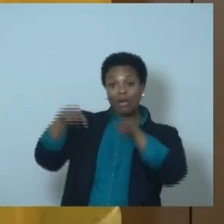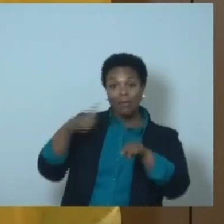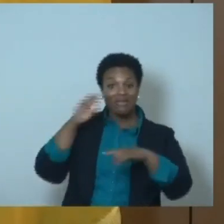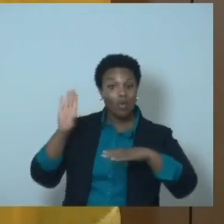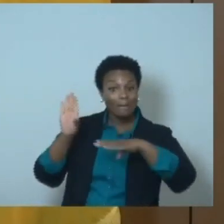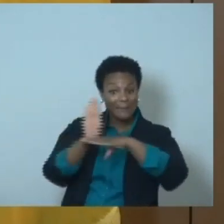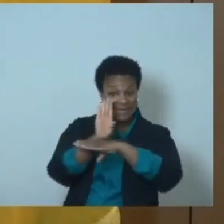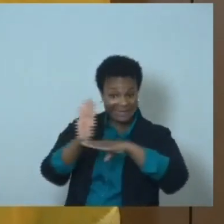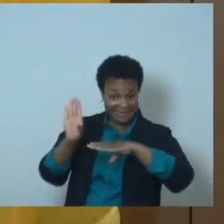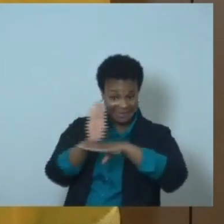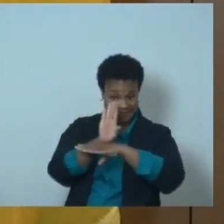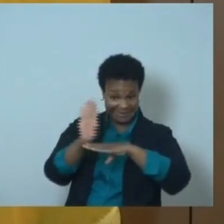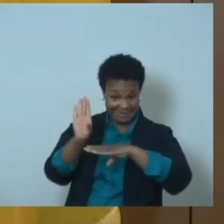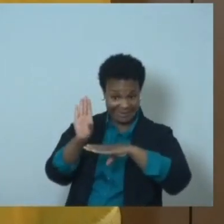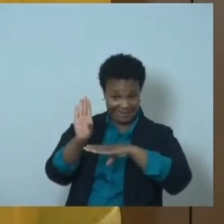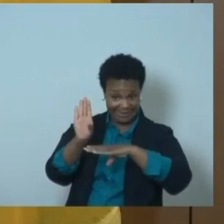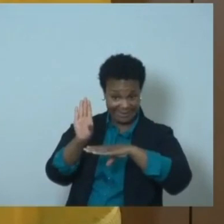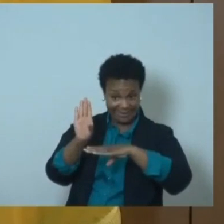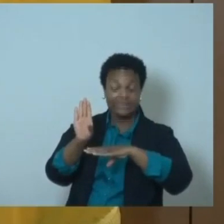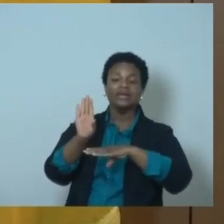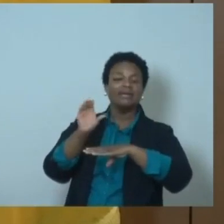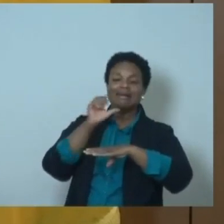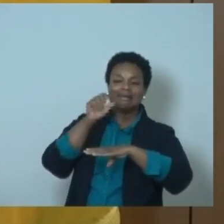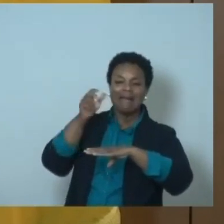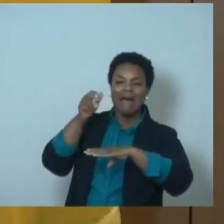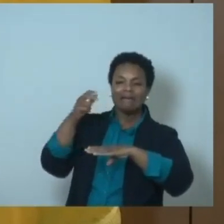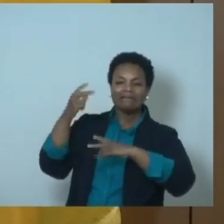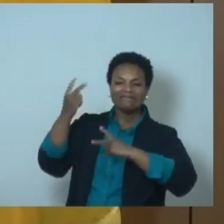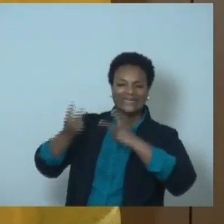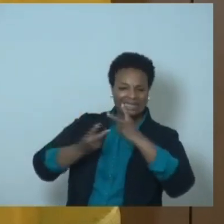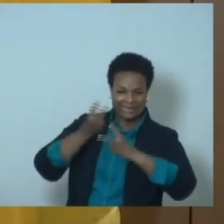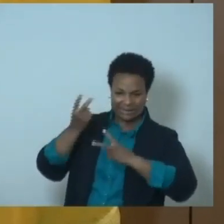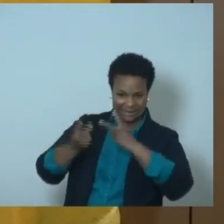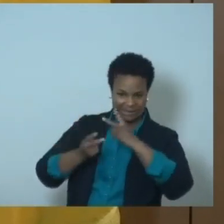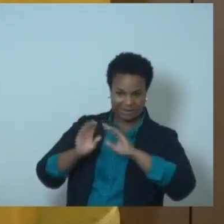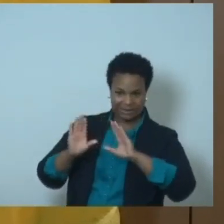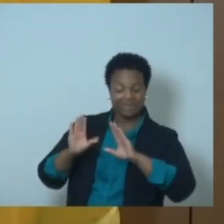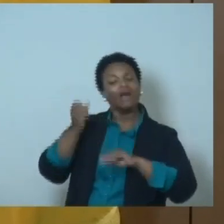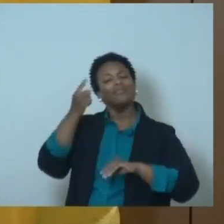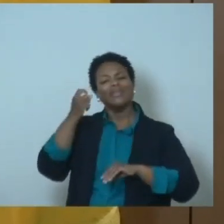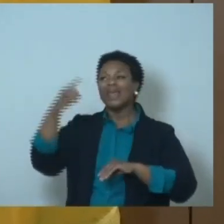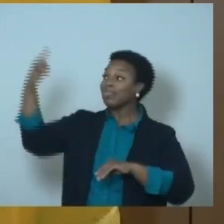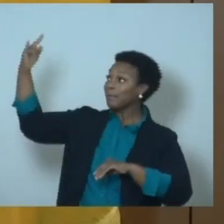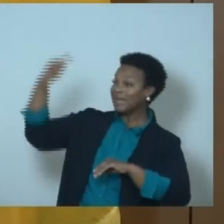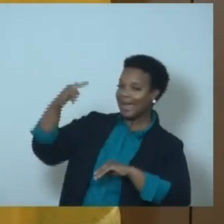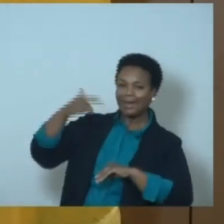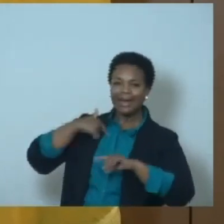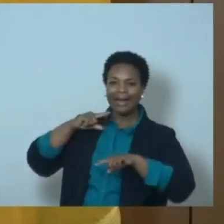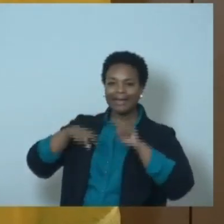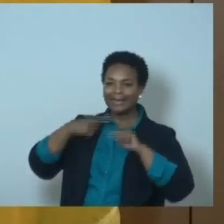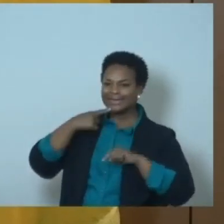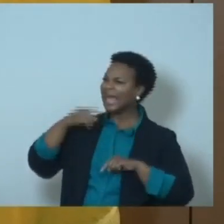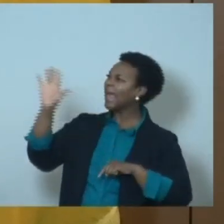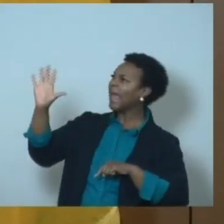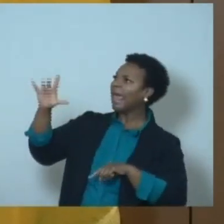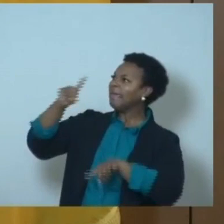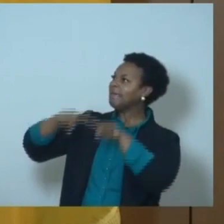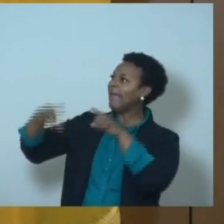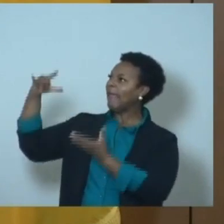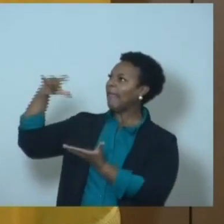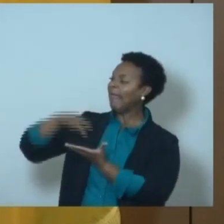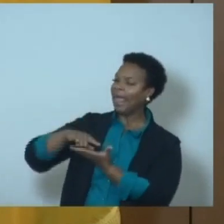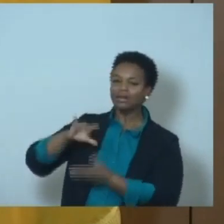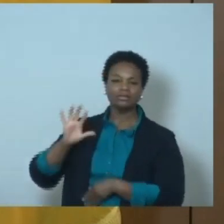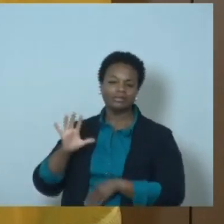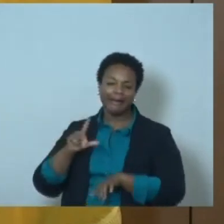because I don't have the authority to tell a flight they can't come in here. We did entertain trying to get the